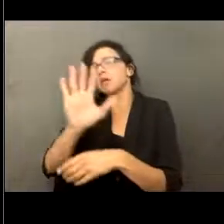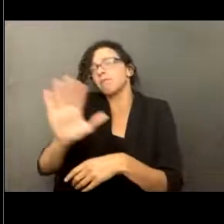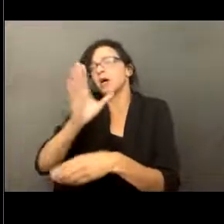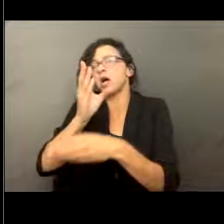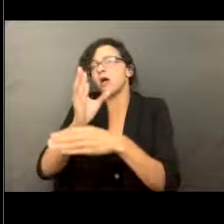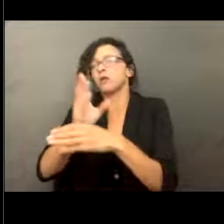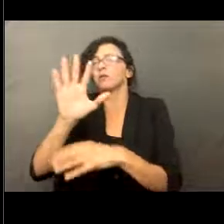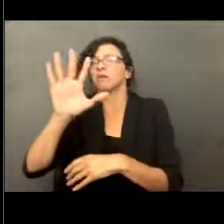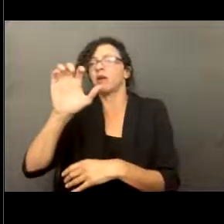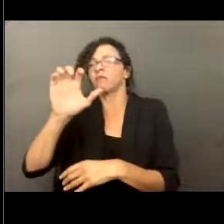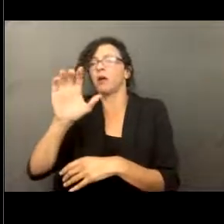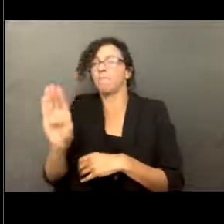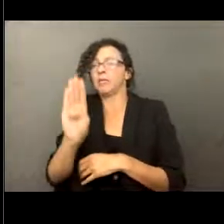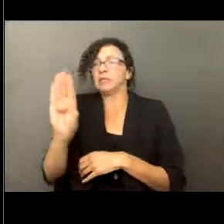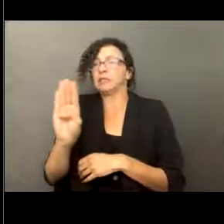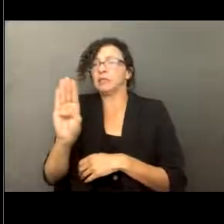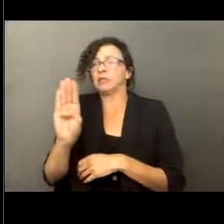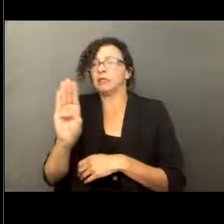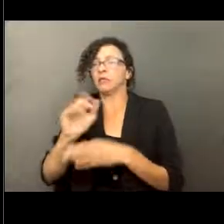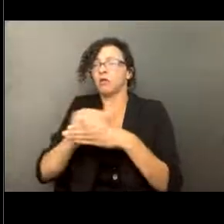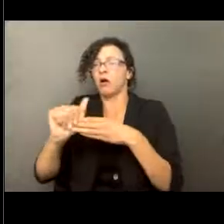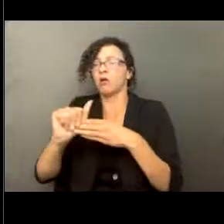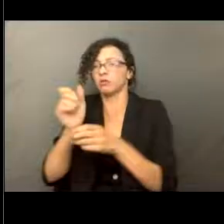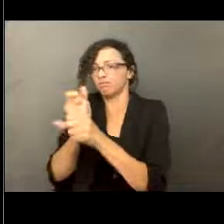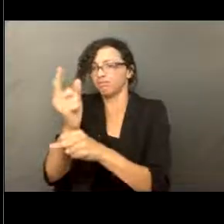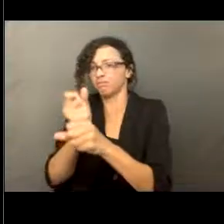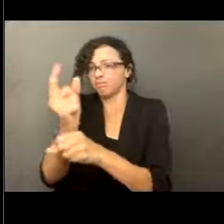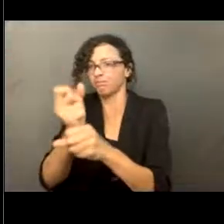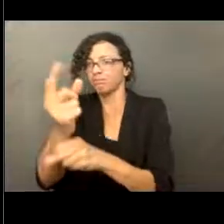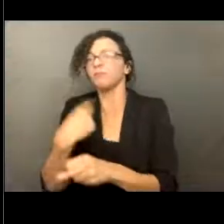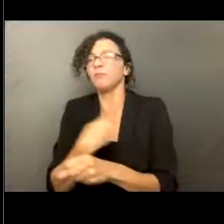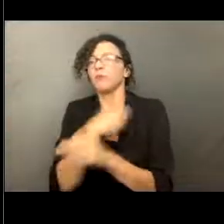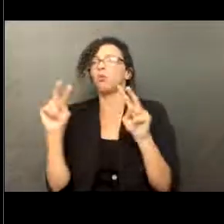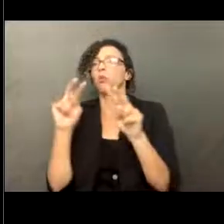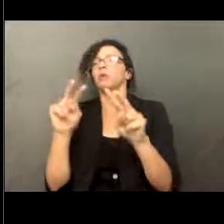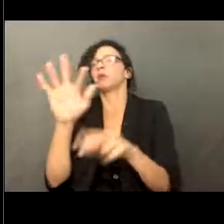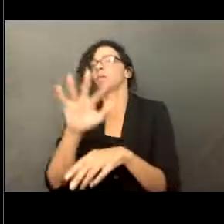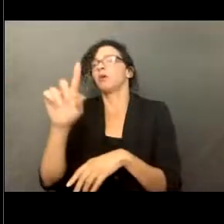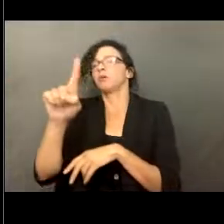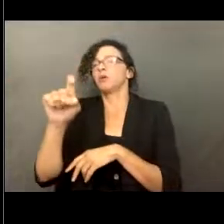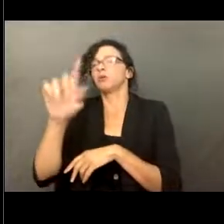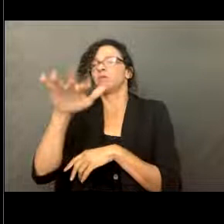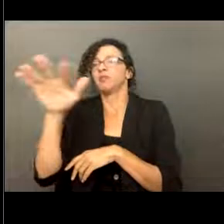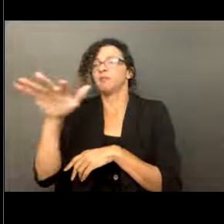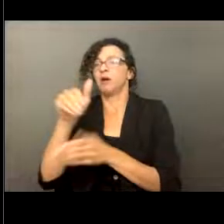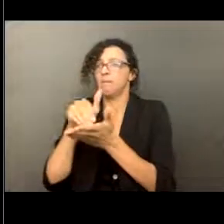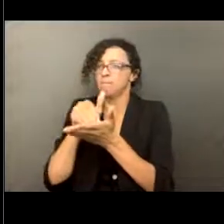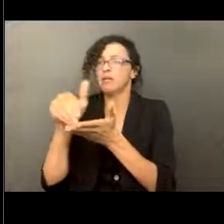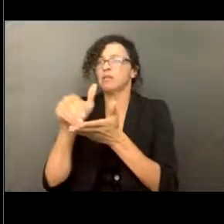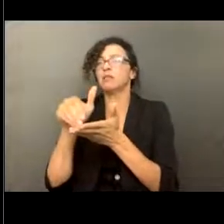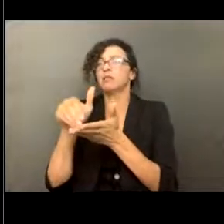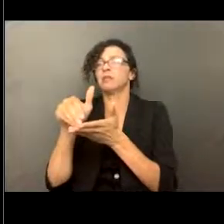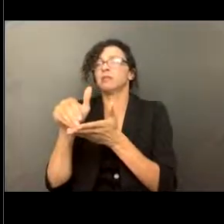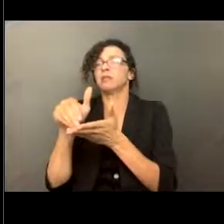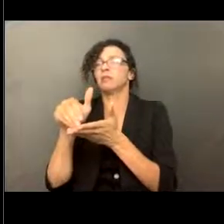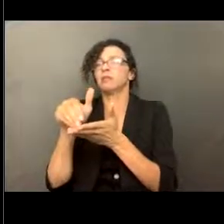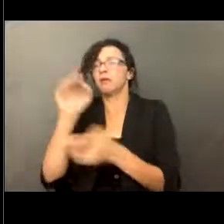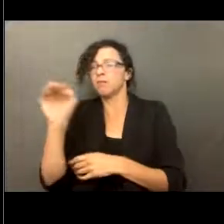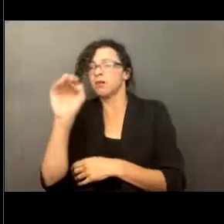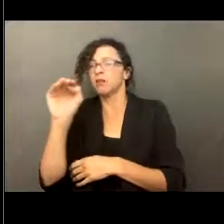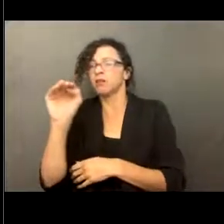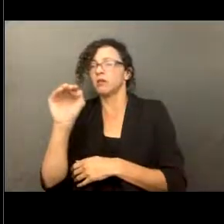billion annually, $5 billion annually. So we're looking at about 155 million annually in ATP, which that's just the